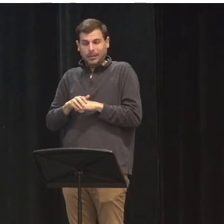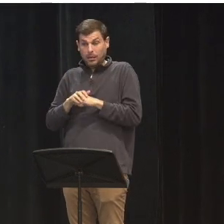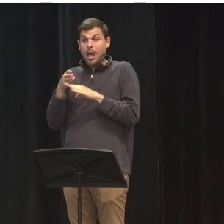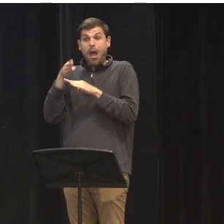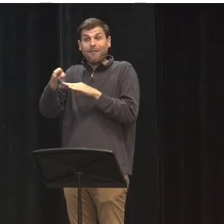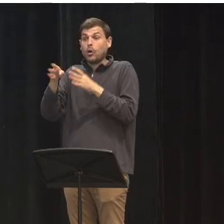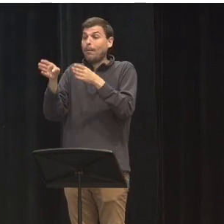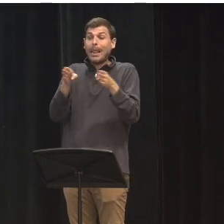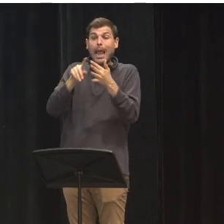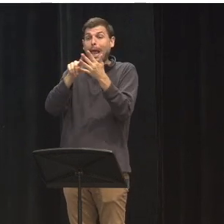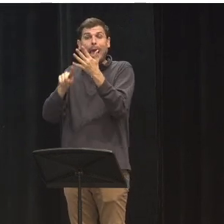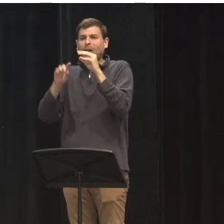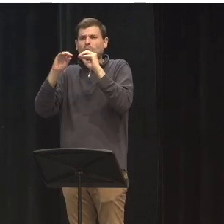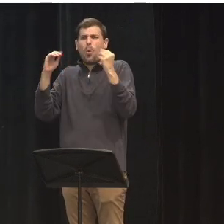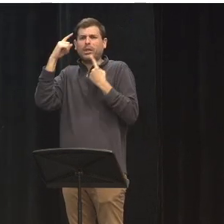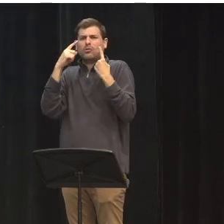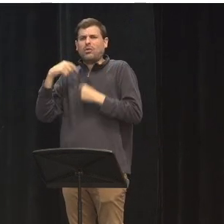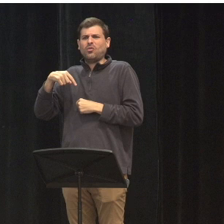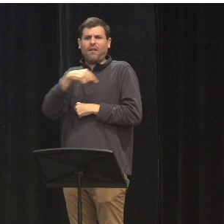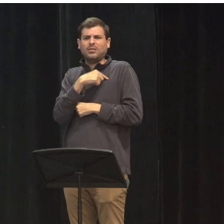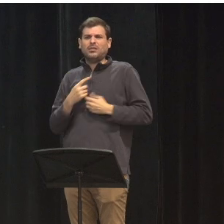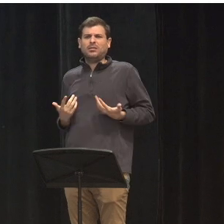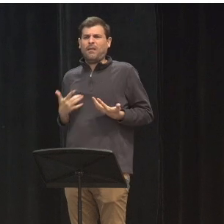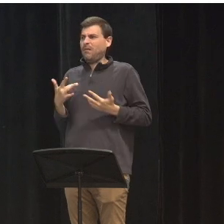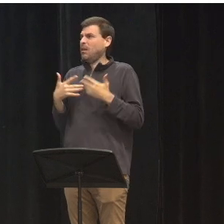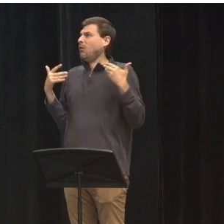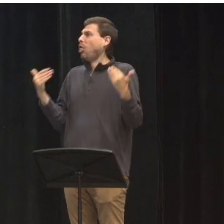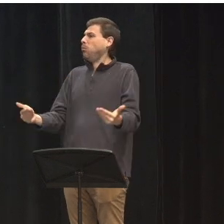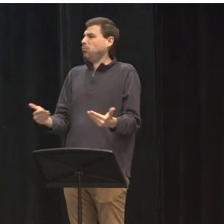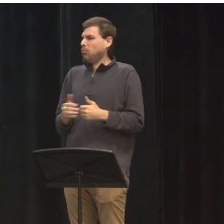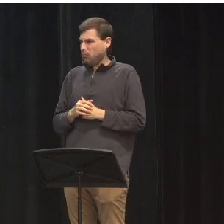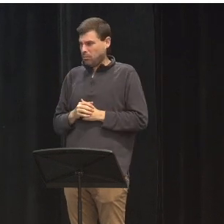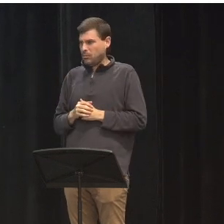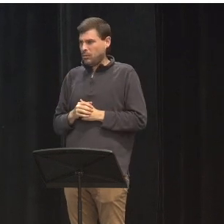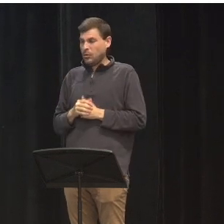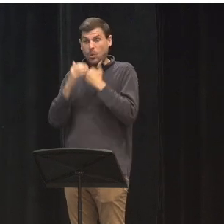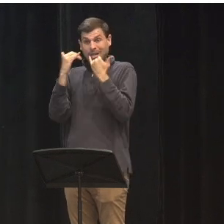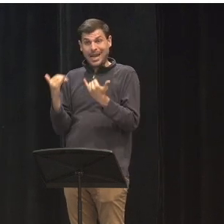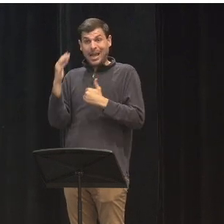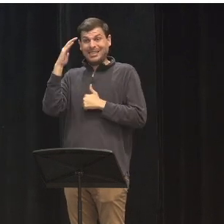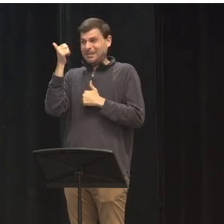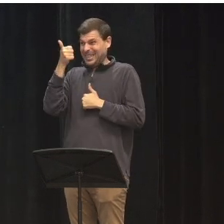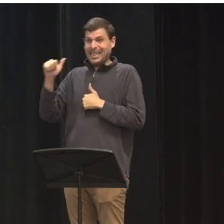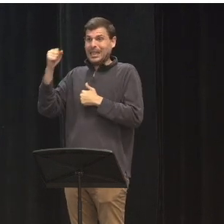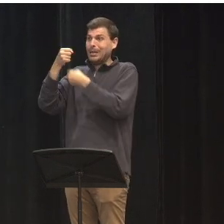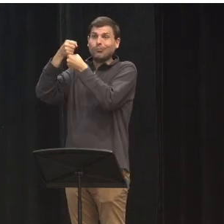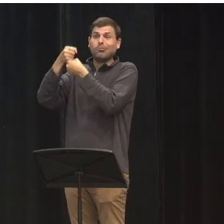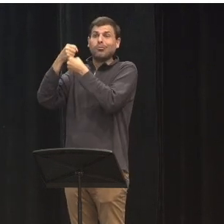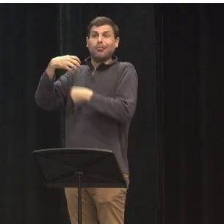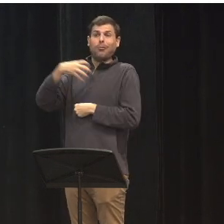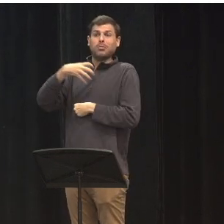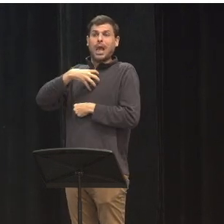that. An official said that any protest about what was planned for Wagner Park, which